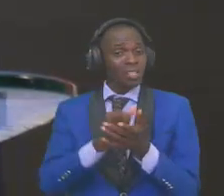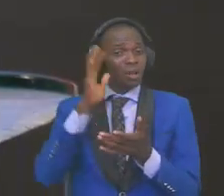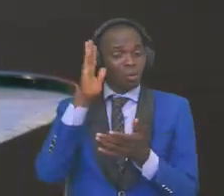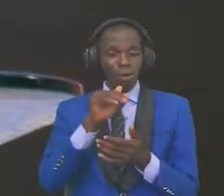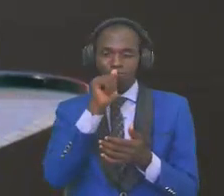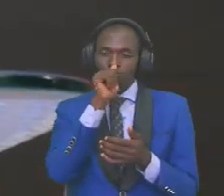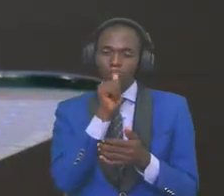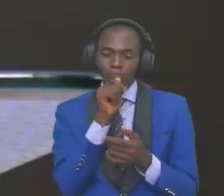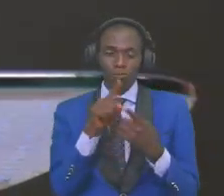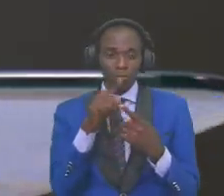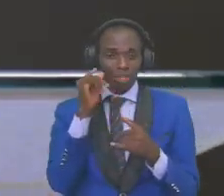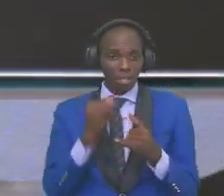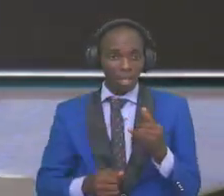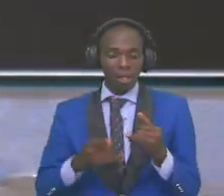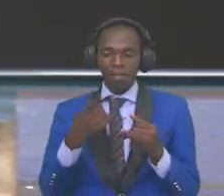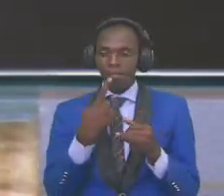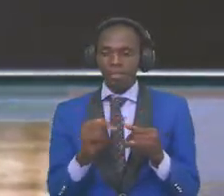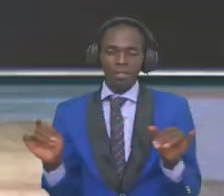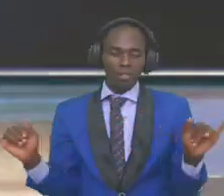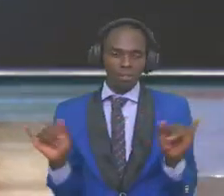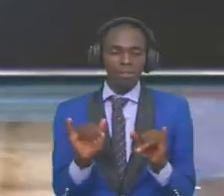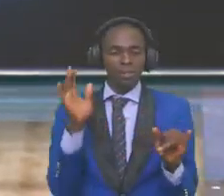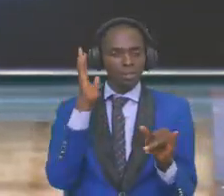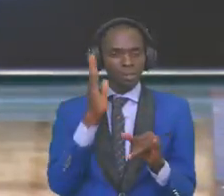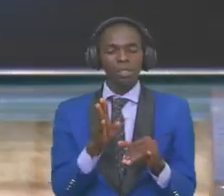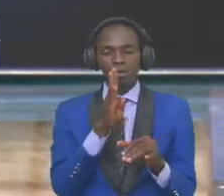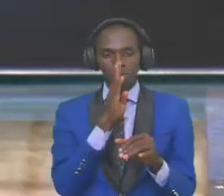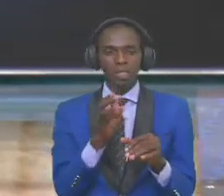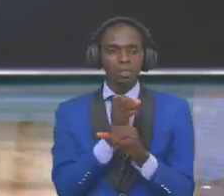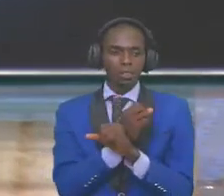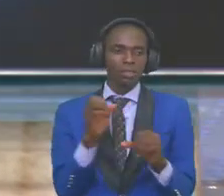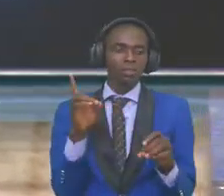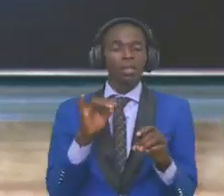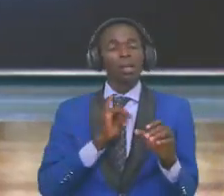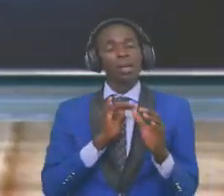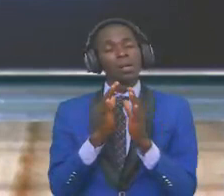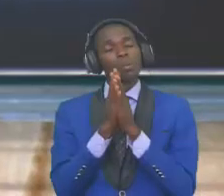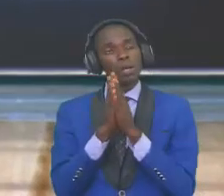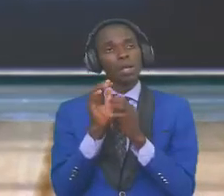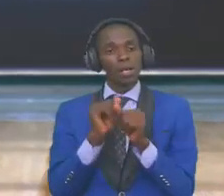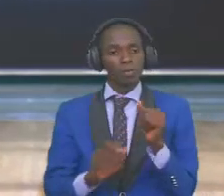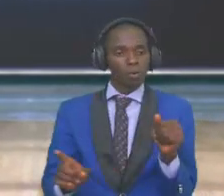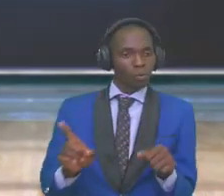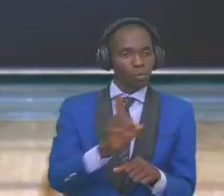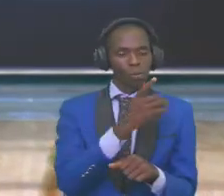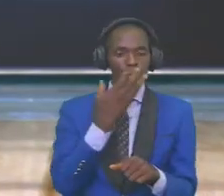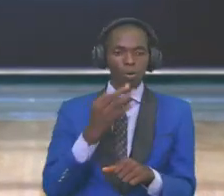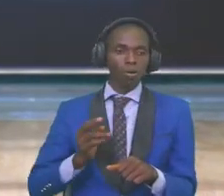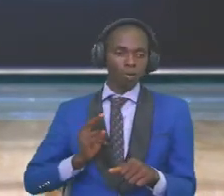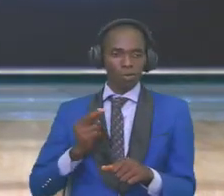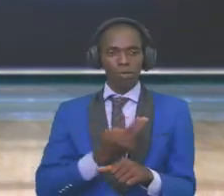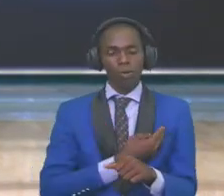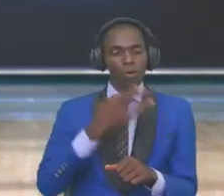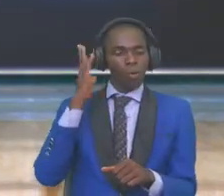the same shall be saved. I pray every one of us